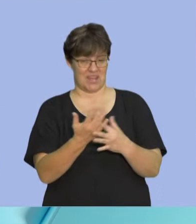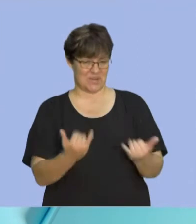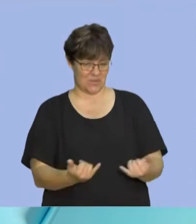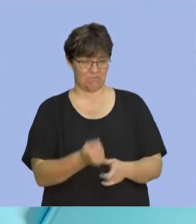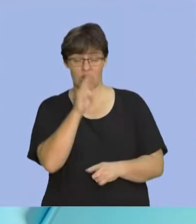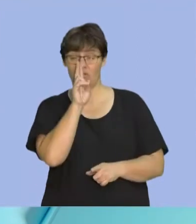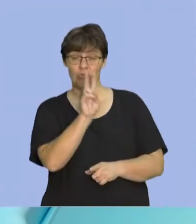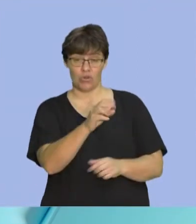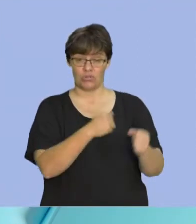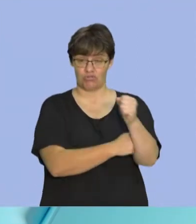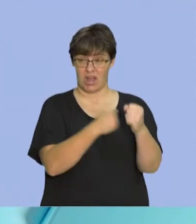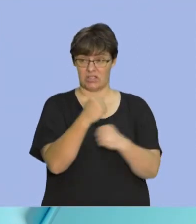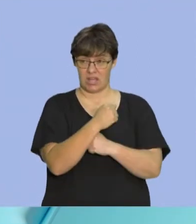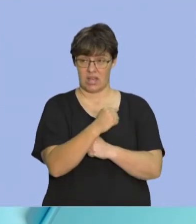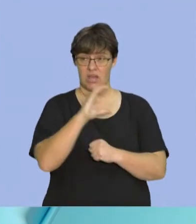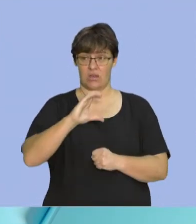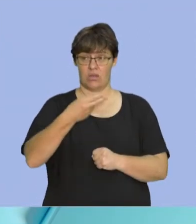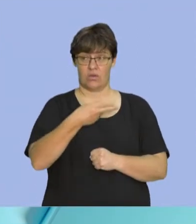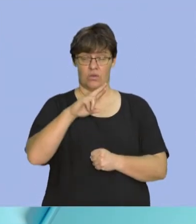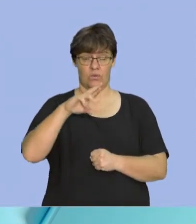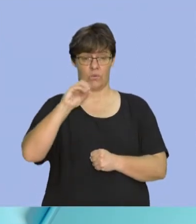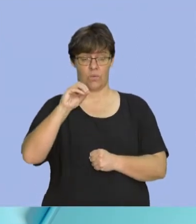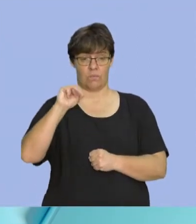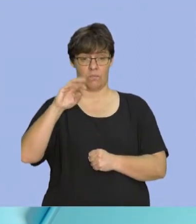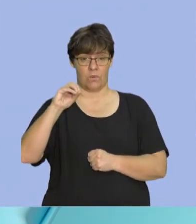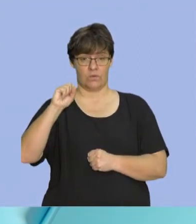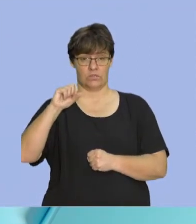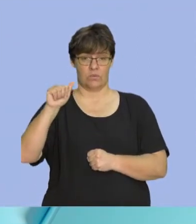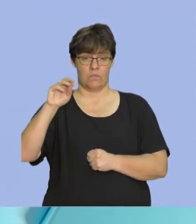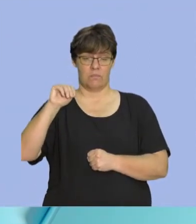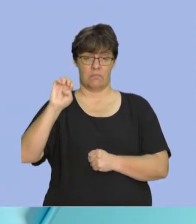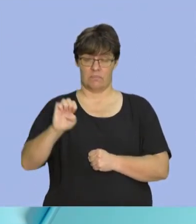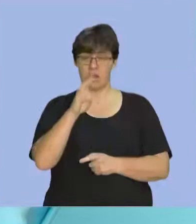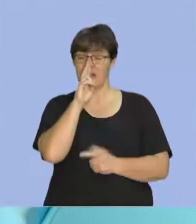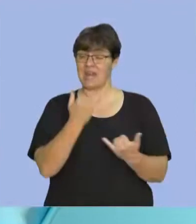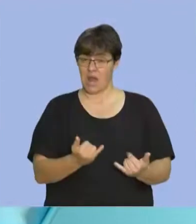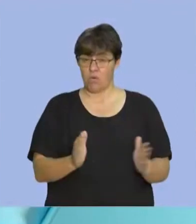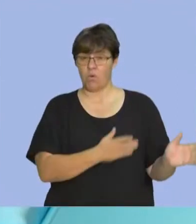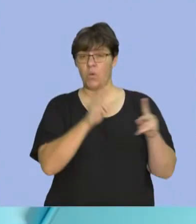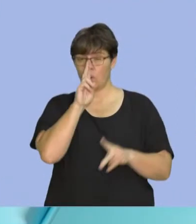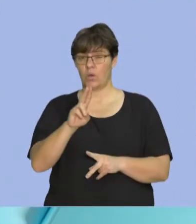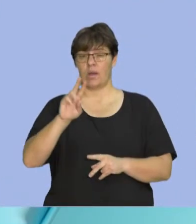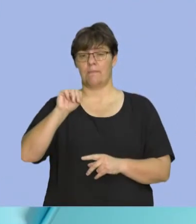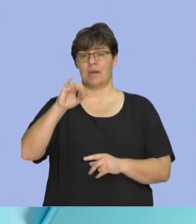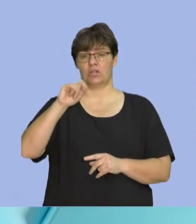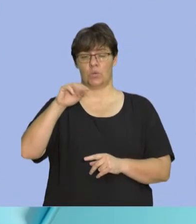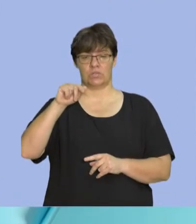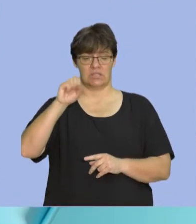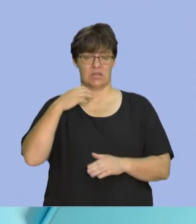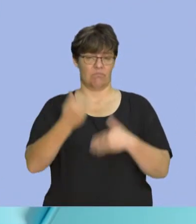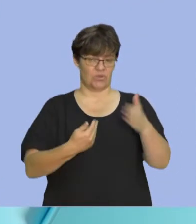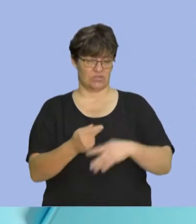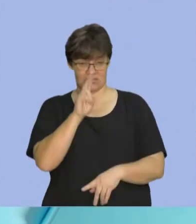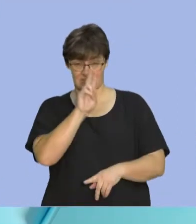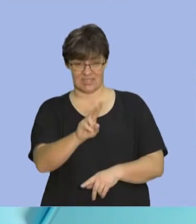structure of a chromosome. When we get back in the next segment, we're going to look at the process of mitosis. Thank you for staying tuned. See you